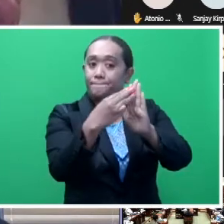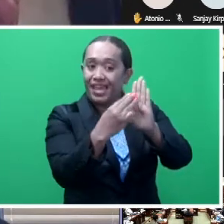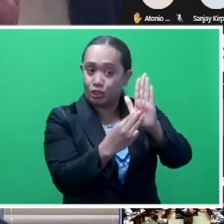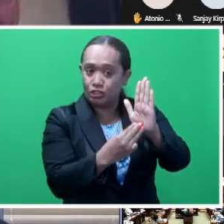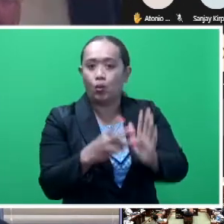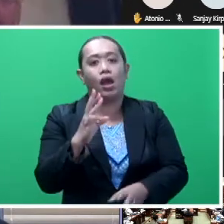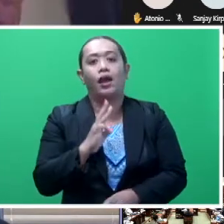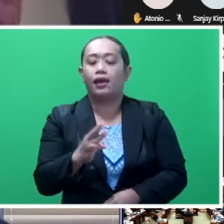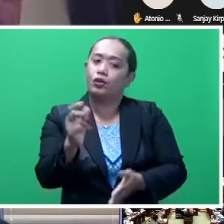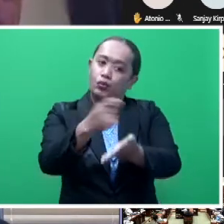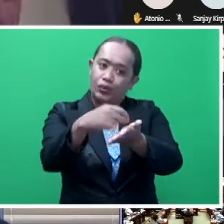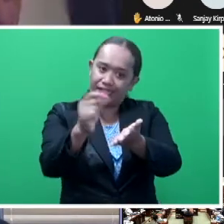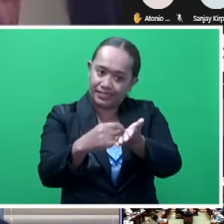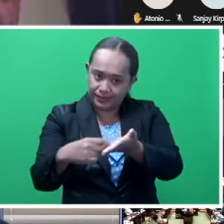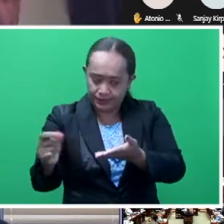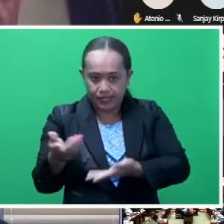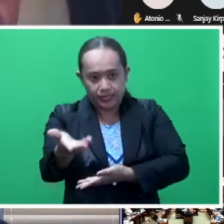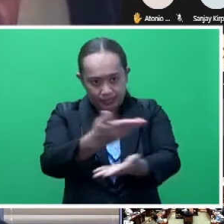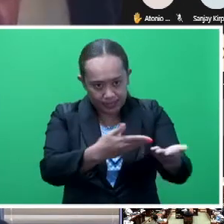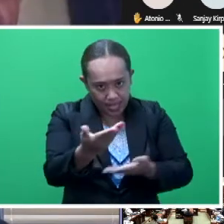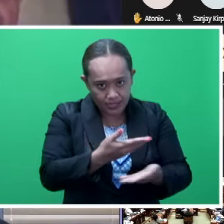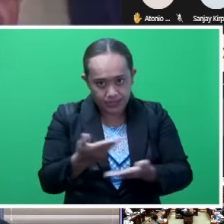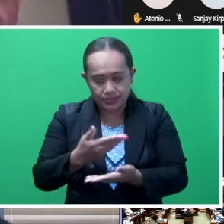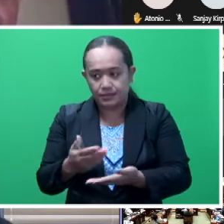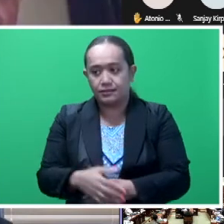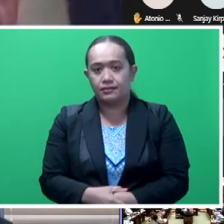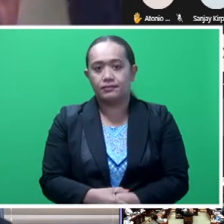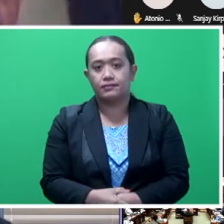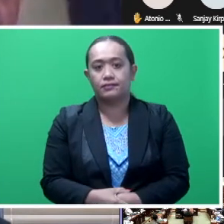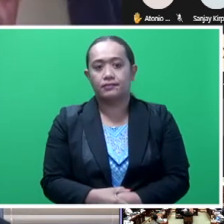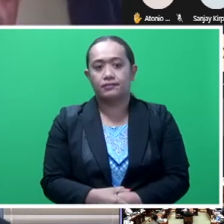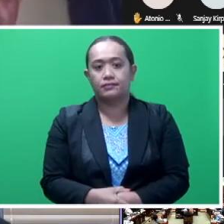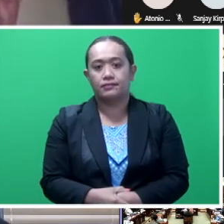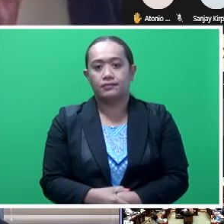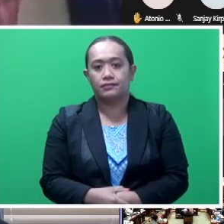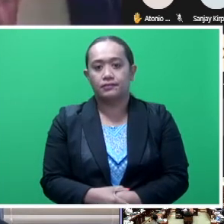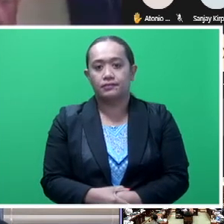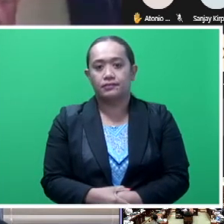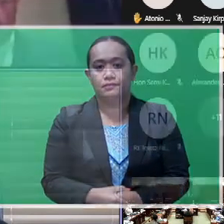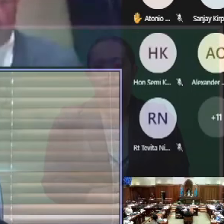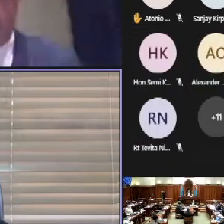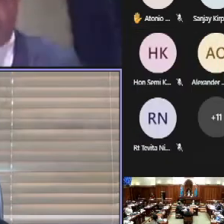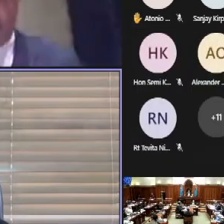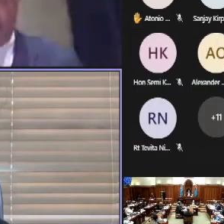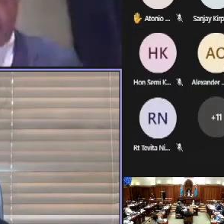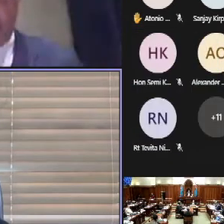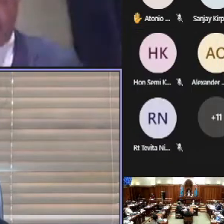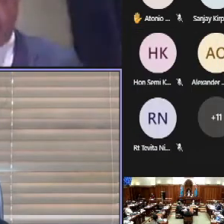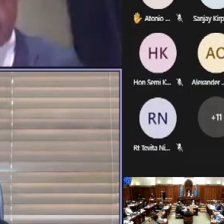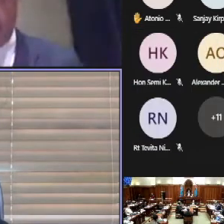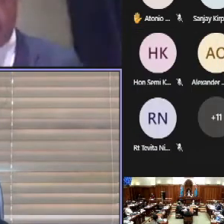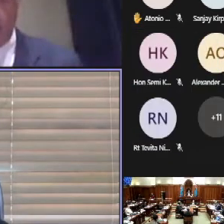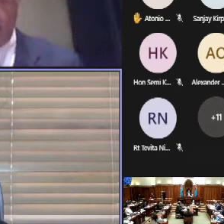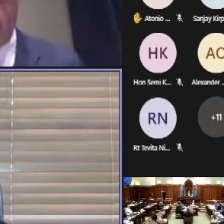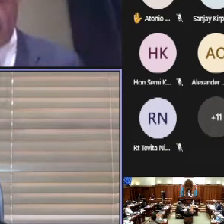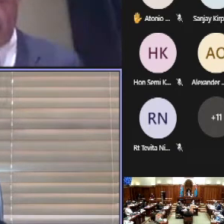They were consulted. But as we have come into a different measure of the transmission within our community now, those